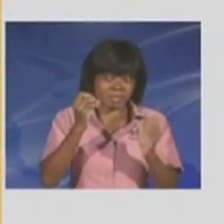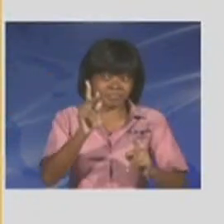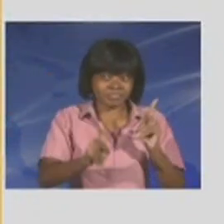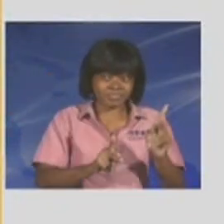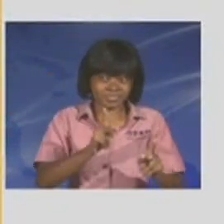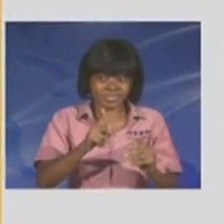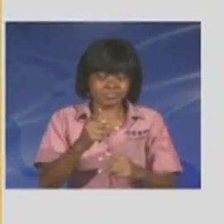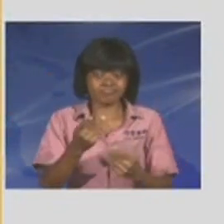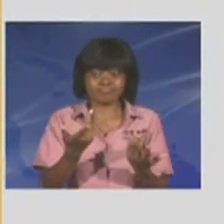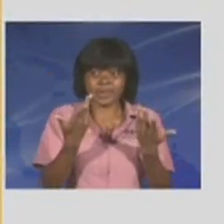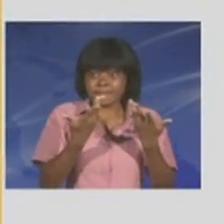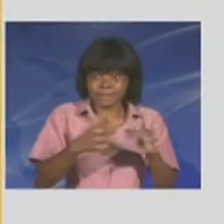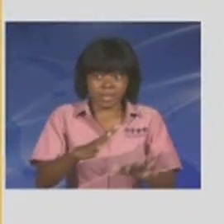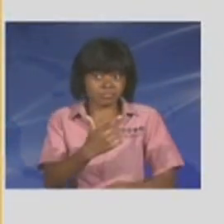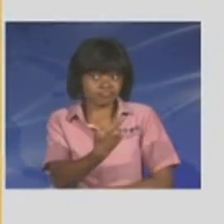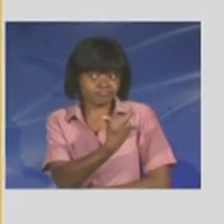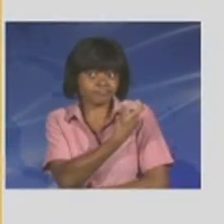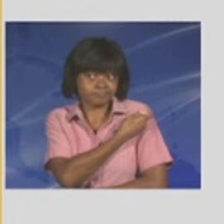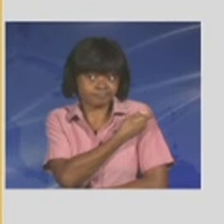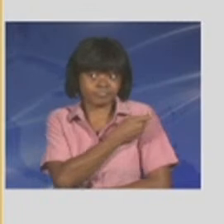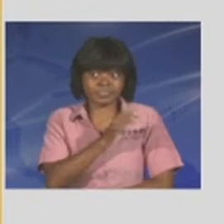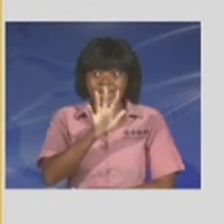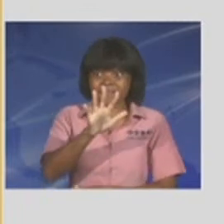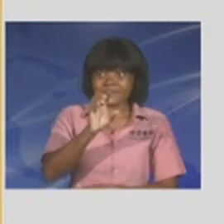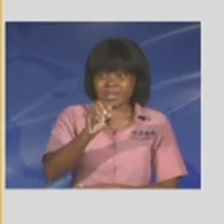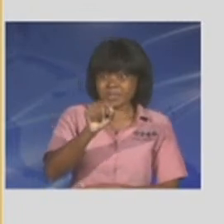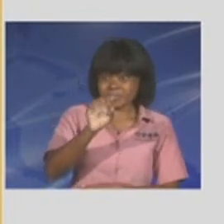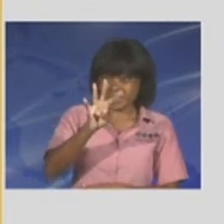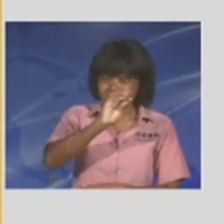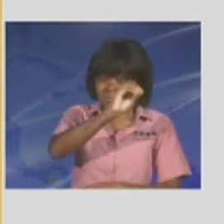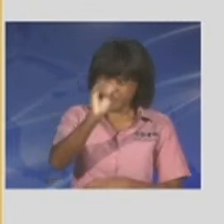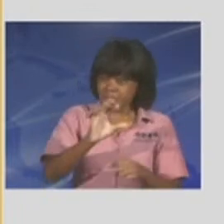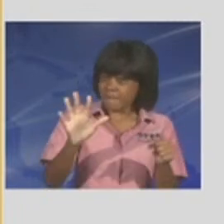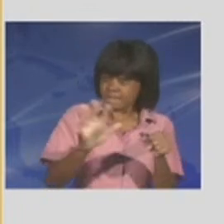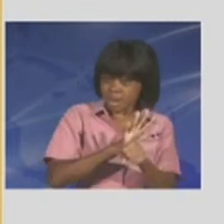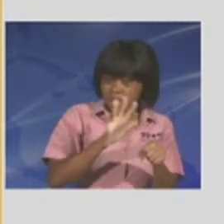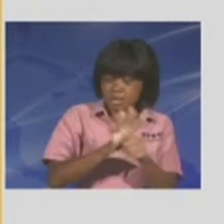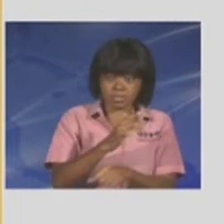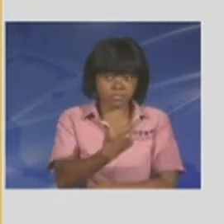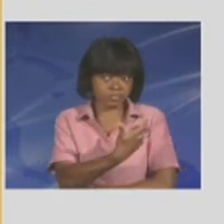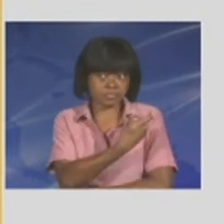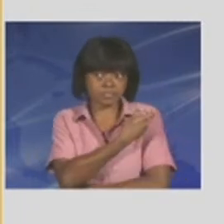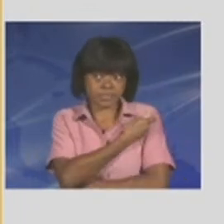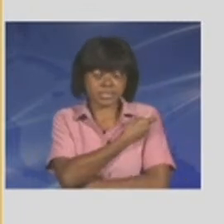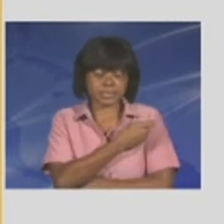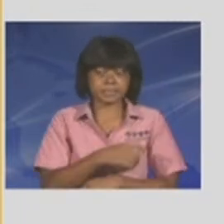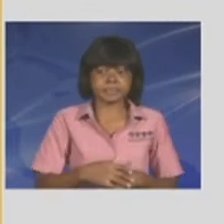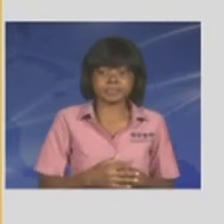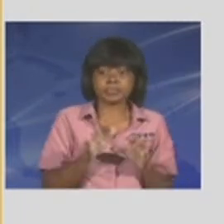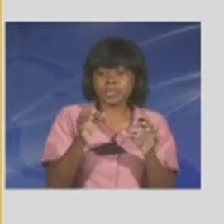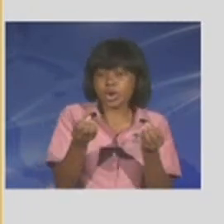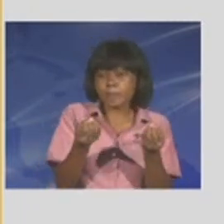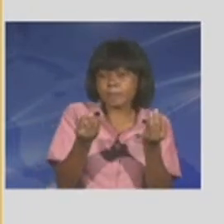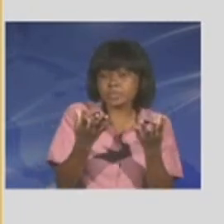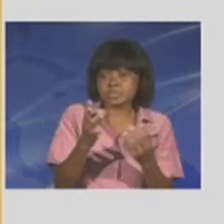fully vaccinated at 50.4%. And in terms of numbers, those are